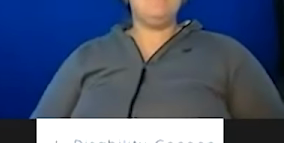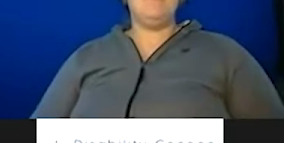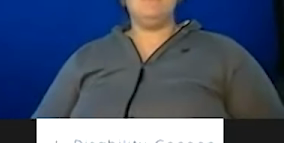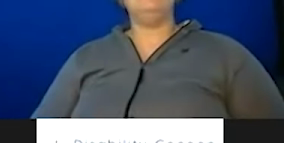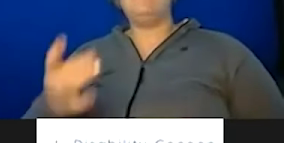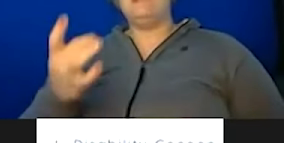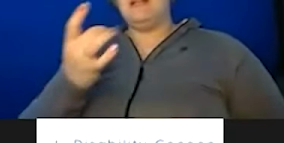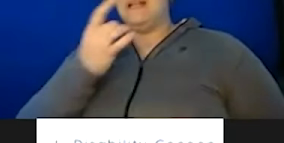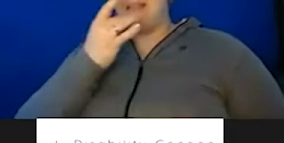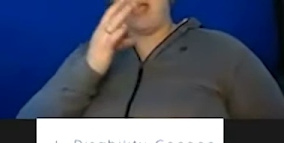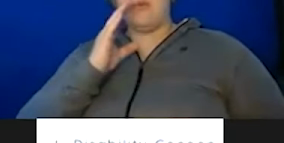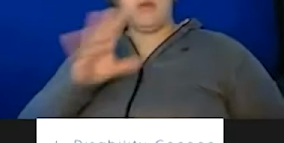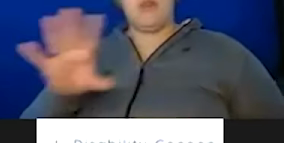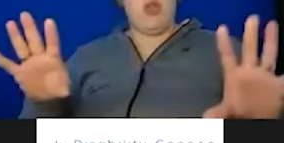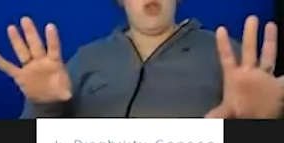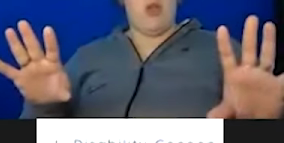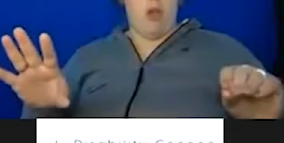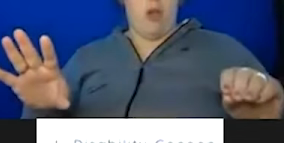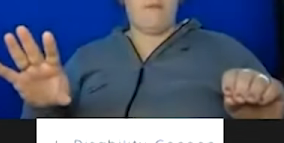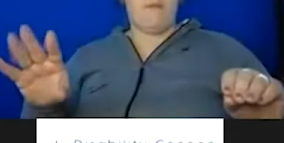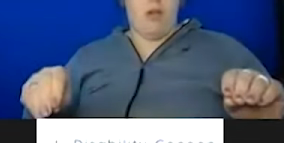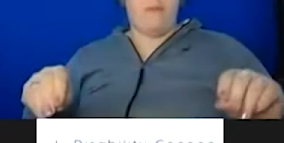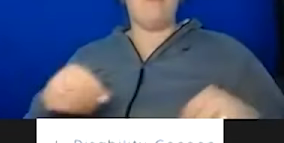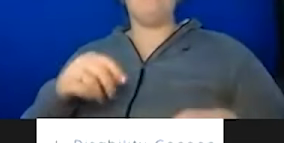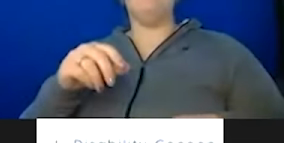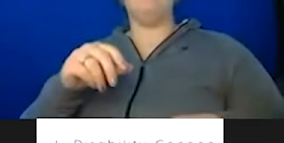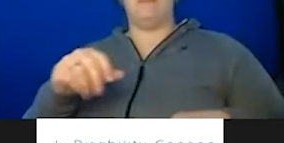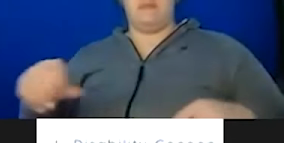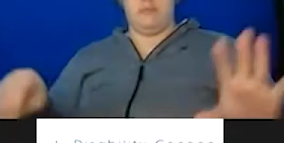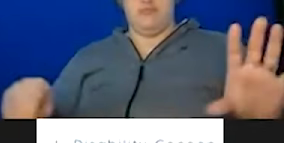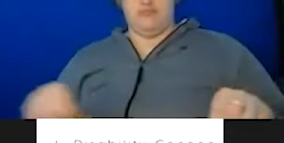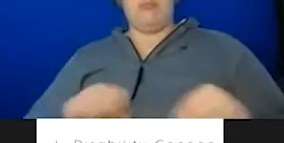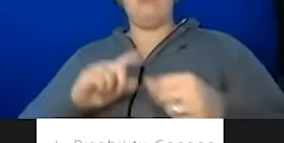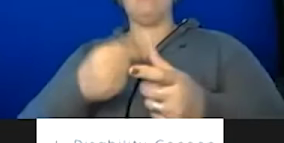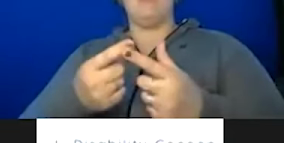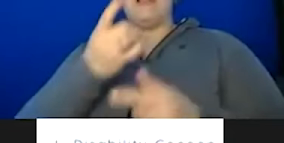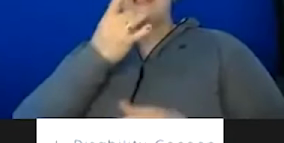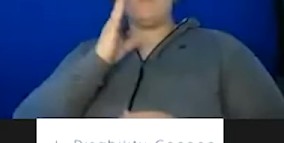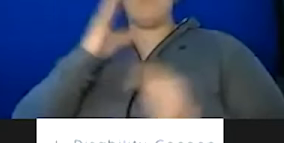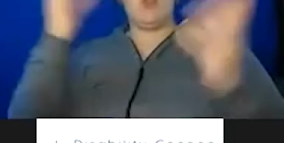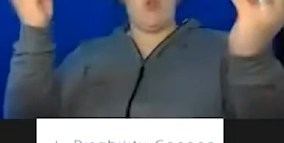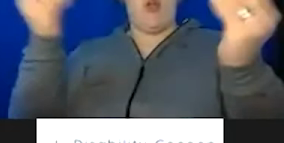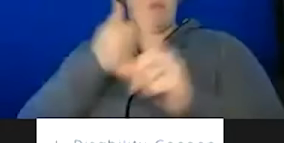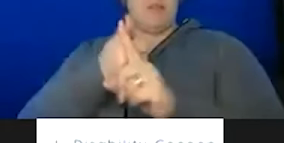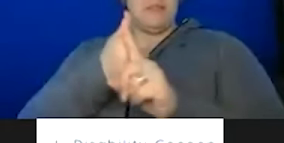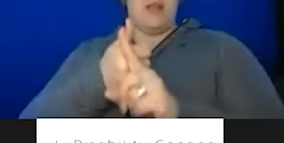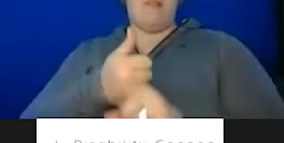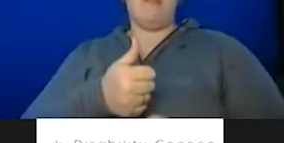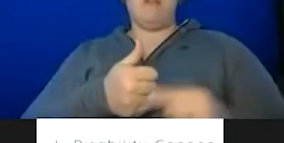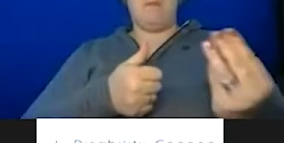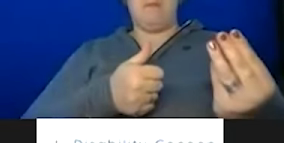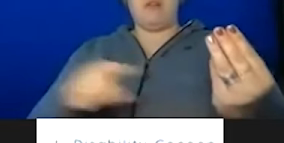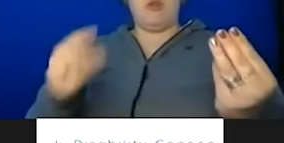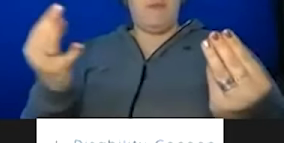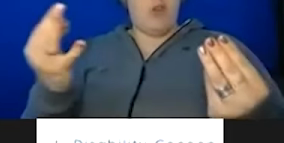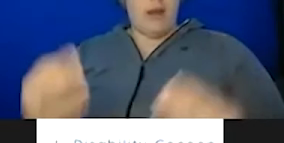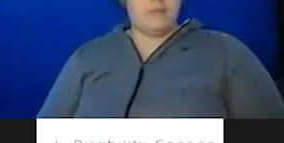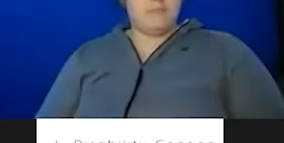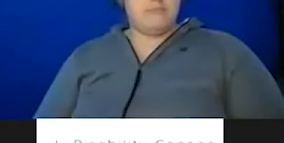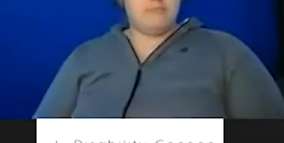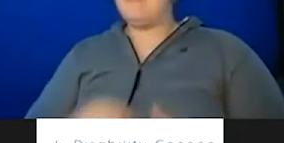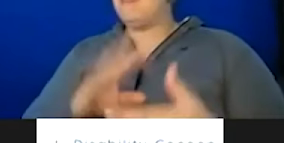every Monday, Tuesday, Wednesday, Thursday, and Friday. So when I hit save, Setting up a schedule is truly this